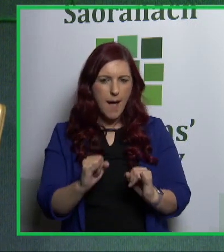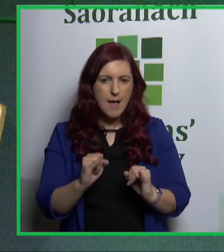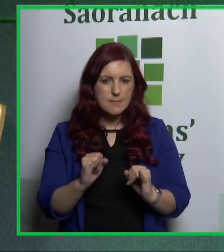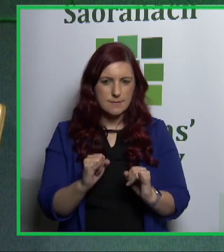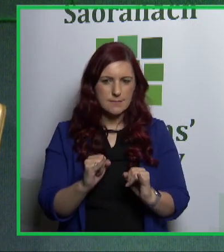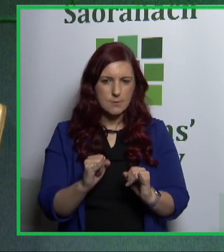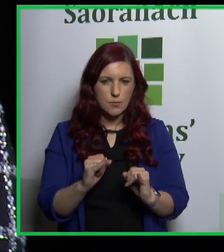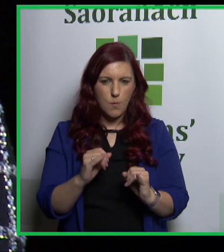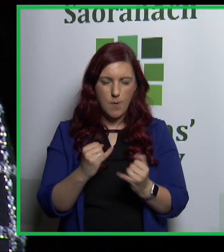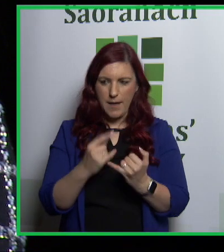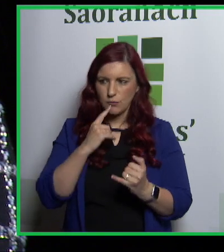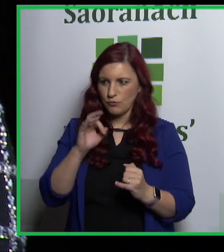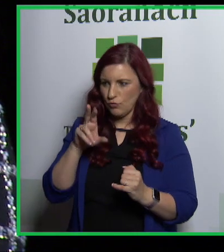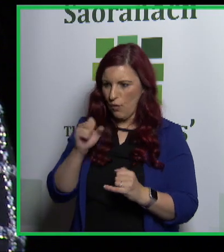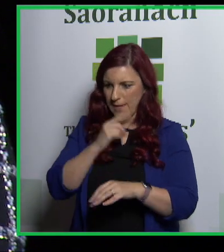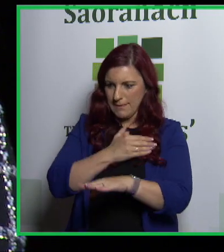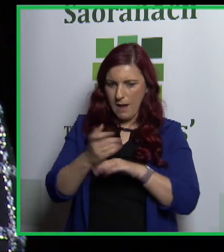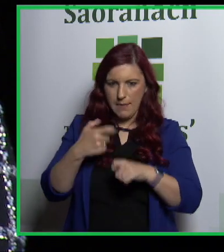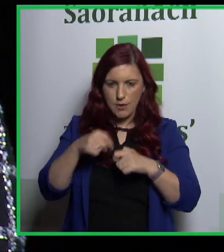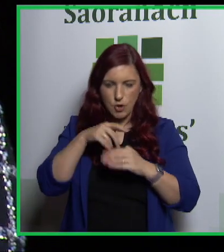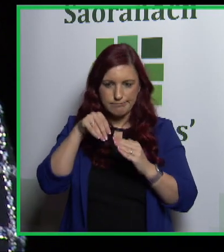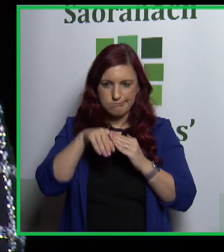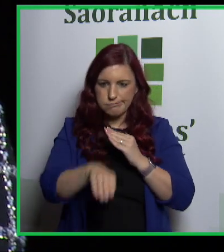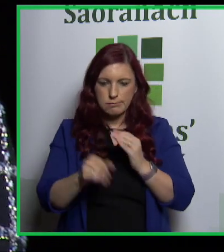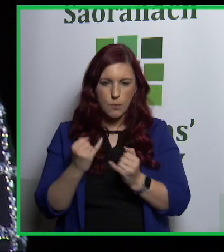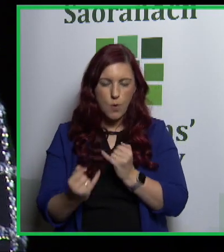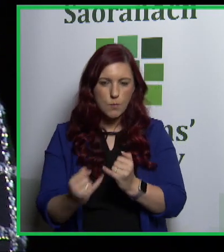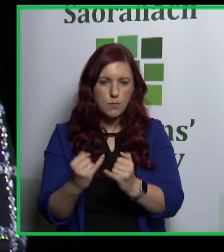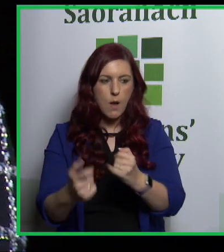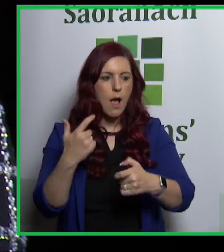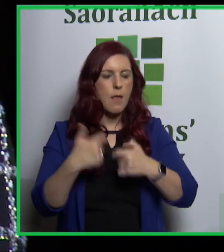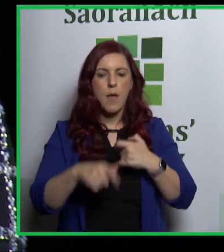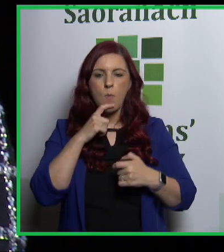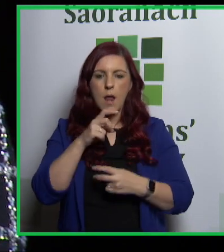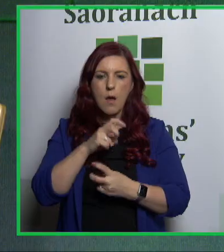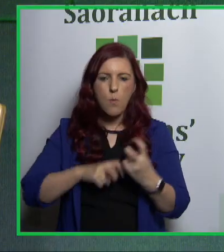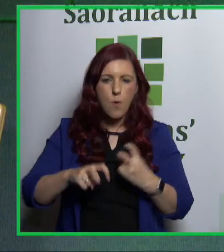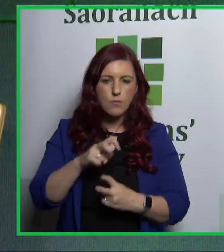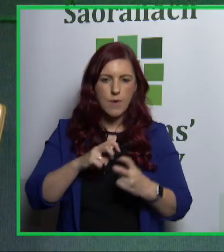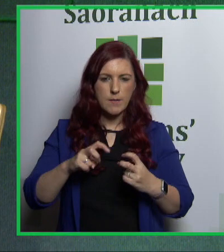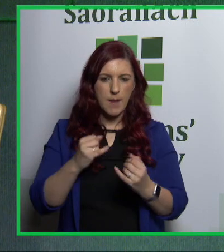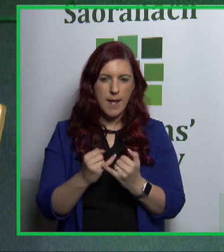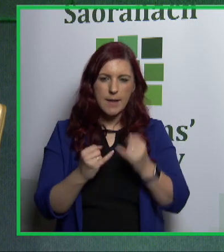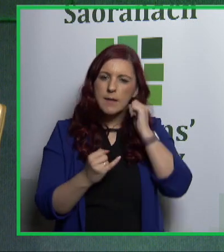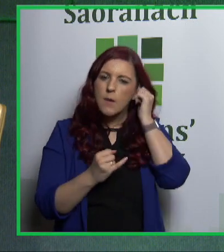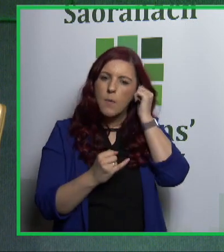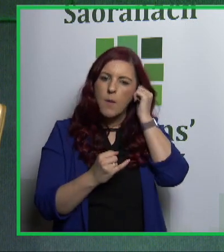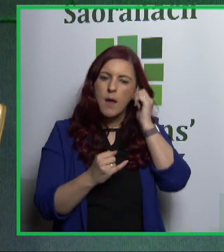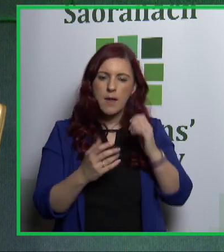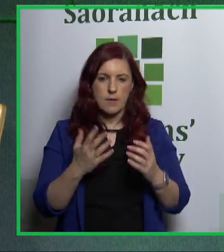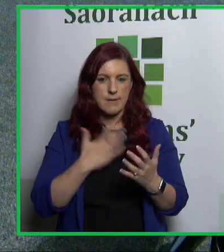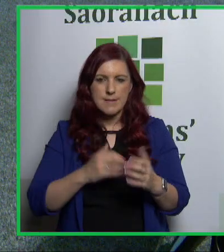I suppose, for years, and when I wasn't dampening that for long, I knew the gig is